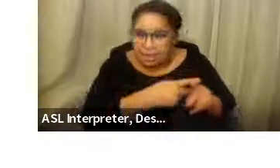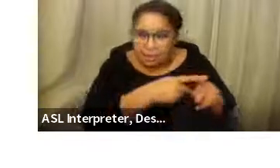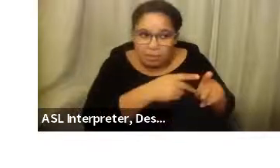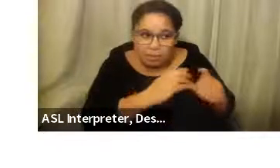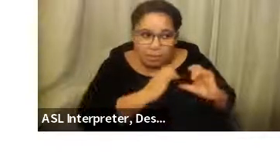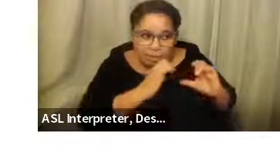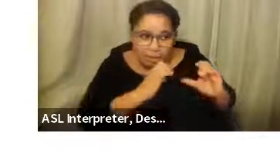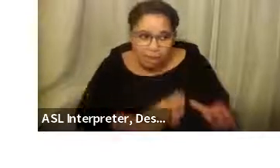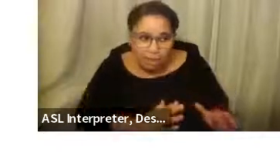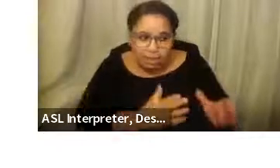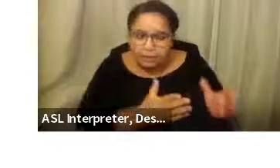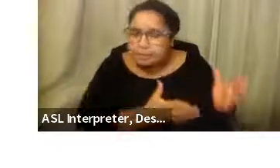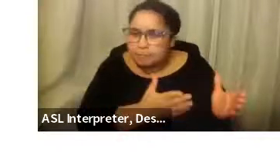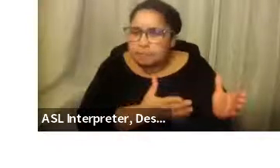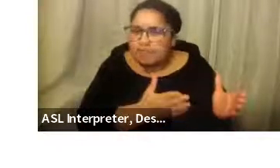that?